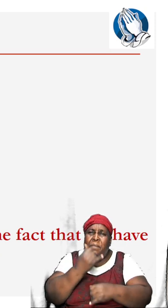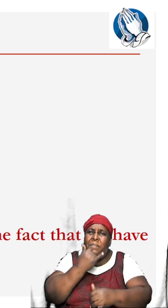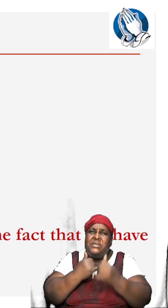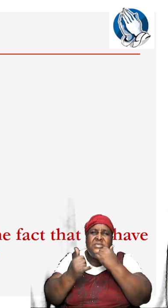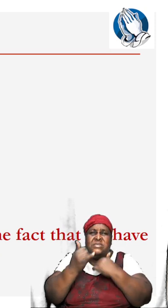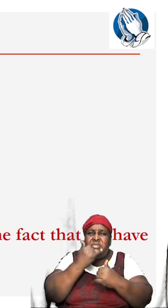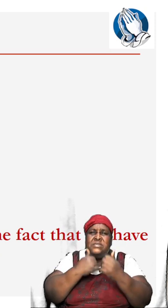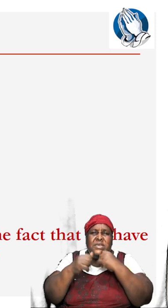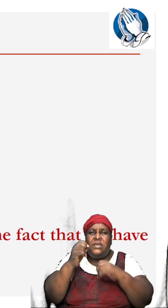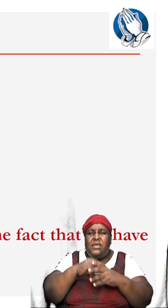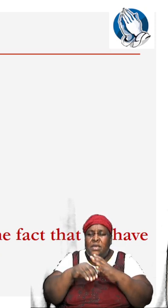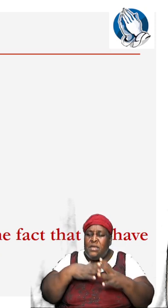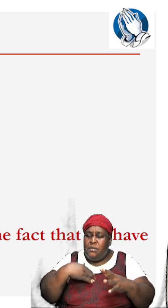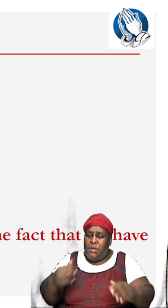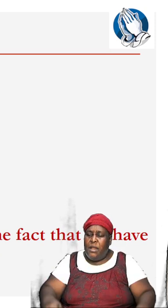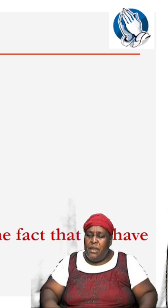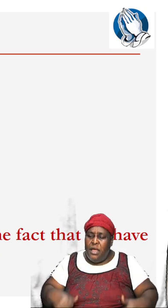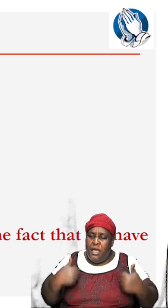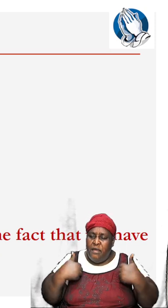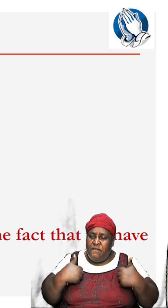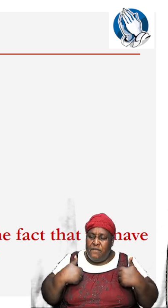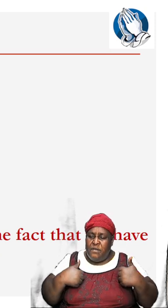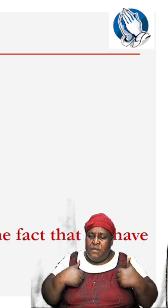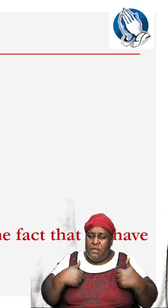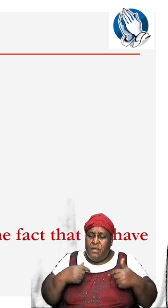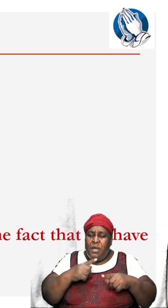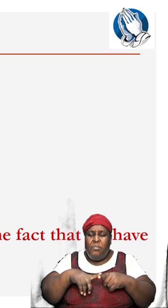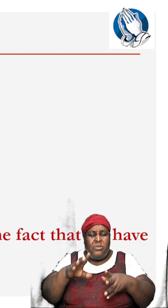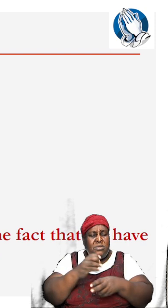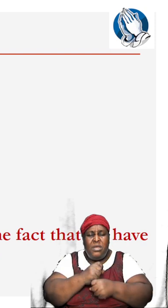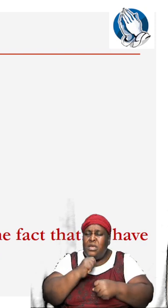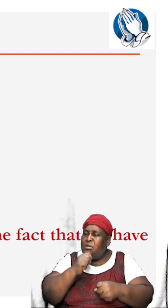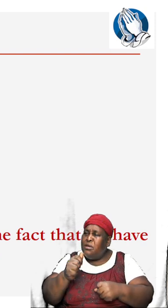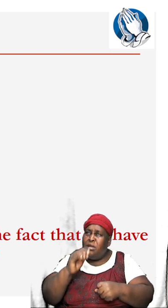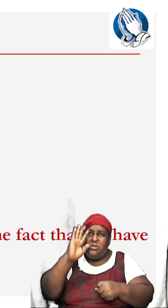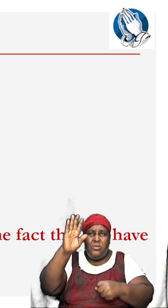your presence. Take not, David said, your Holy Spirit from me.